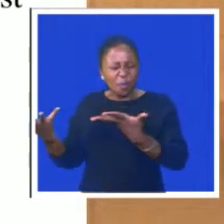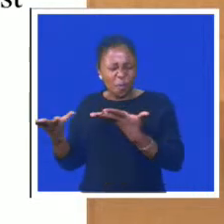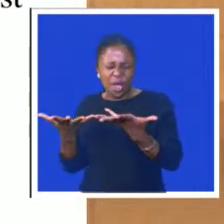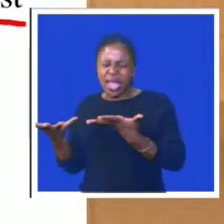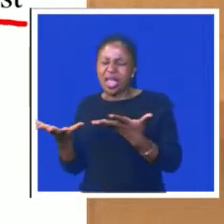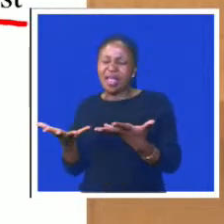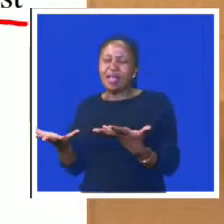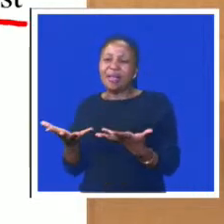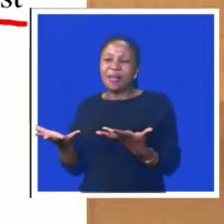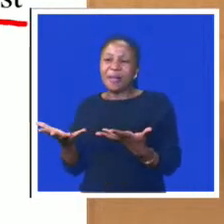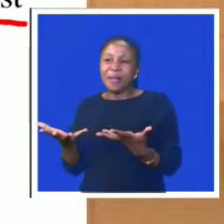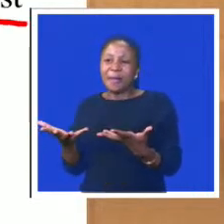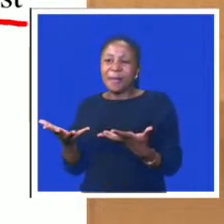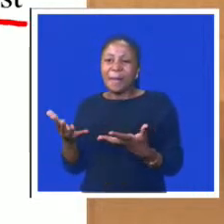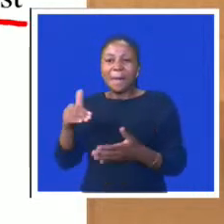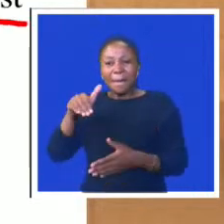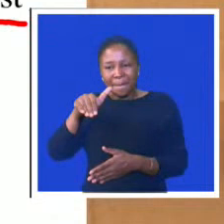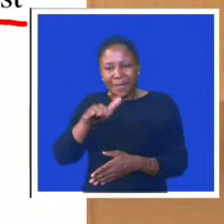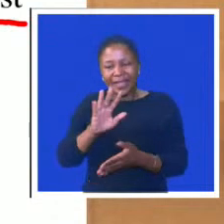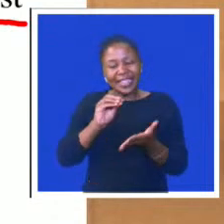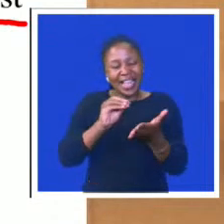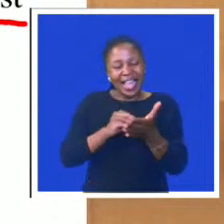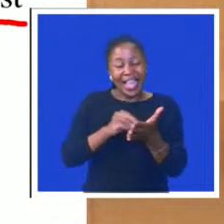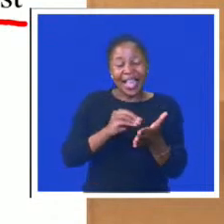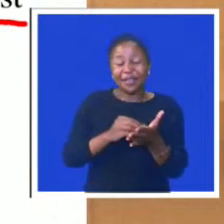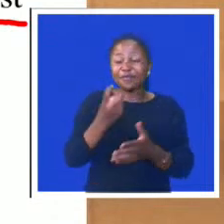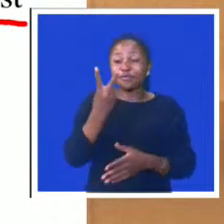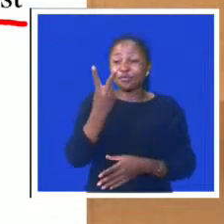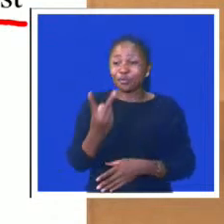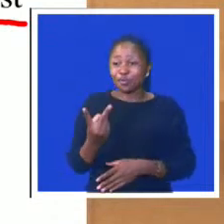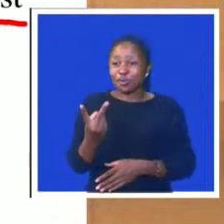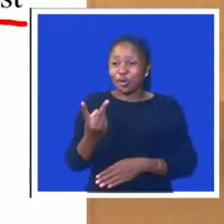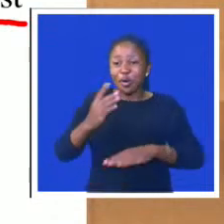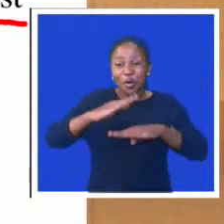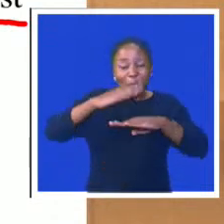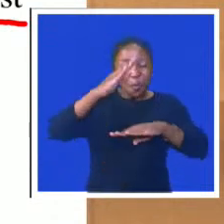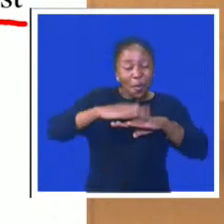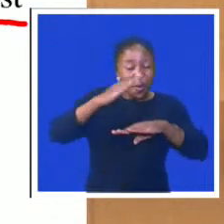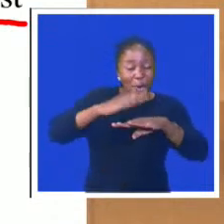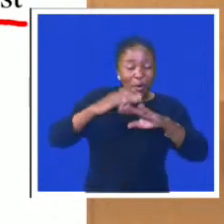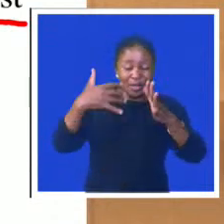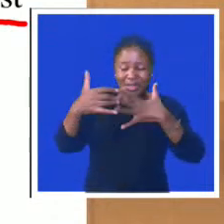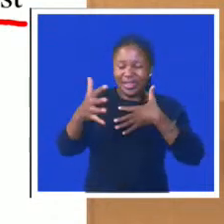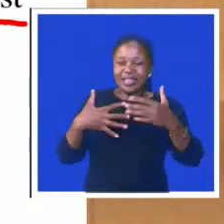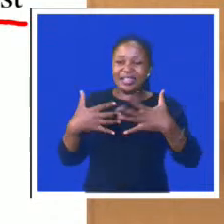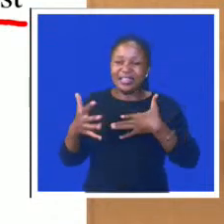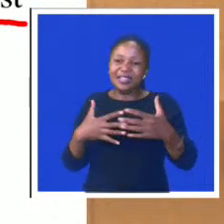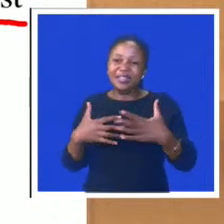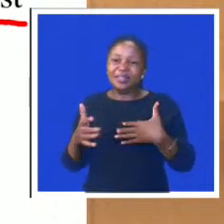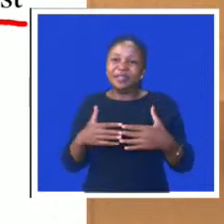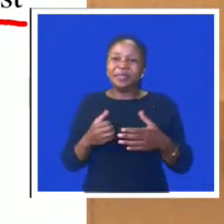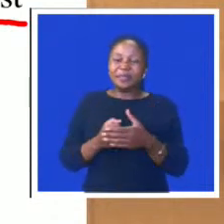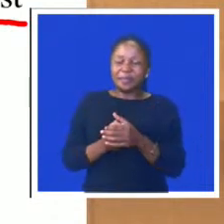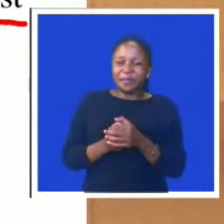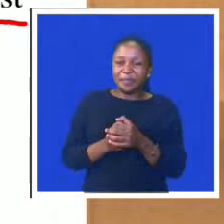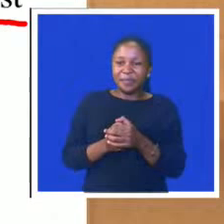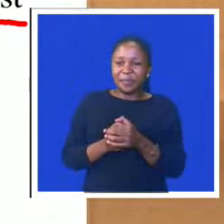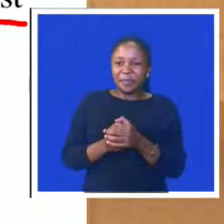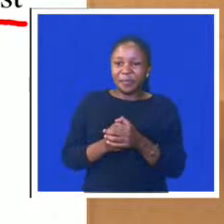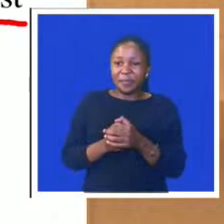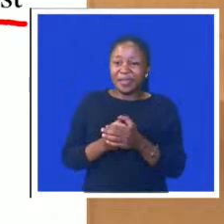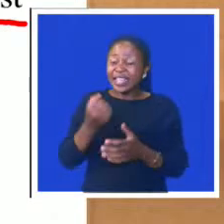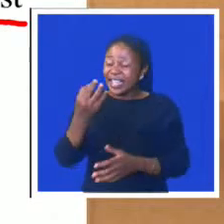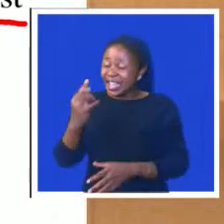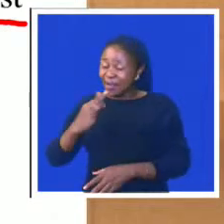be 2 or more objects. In order to state the position of